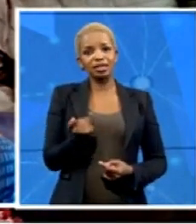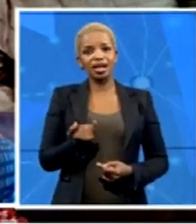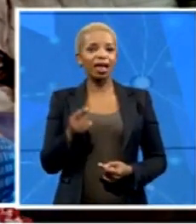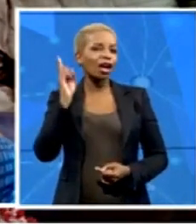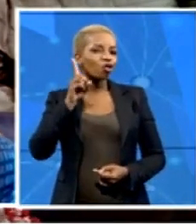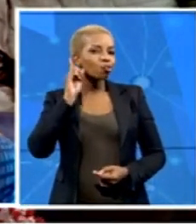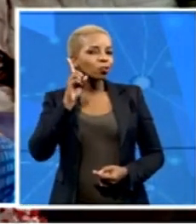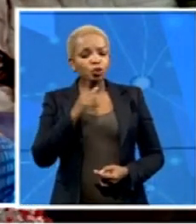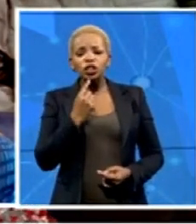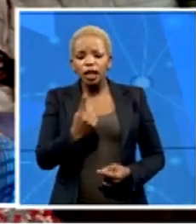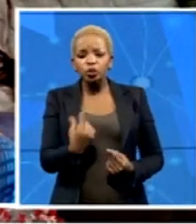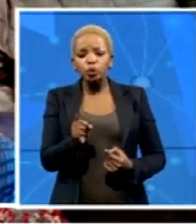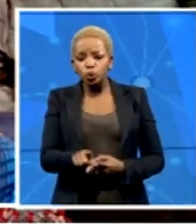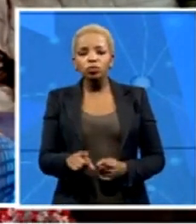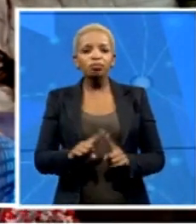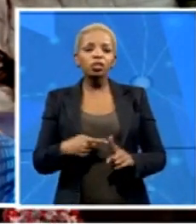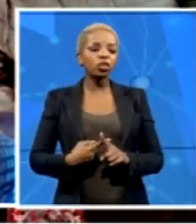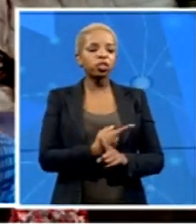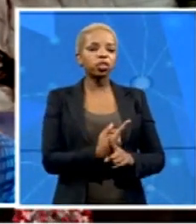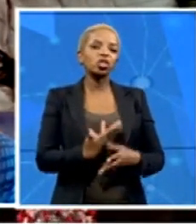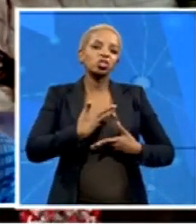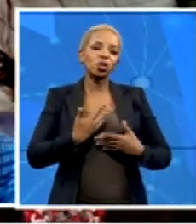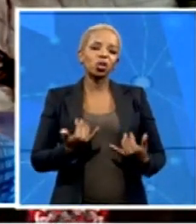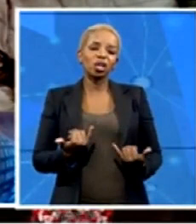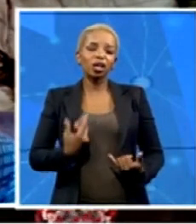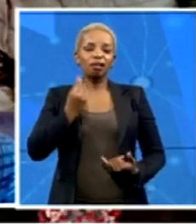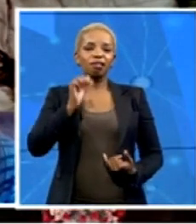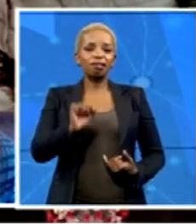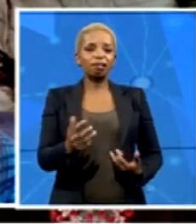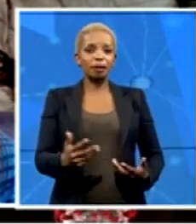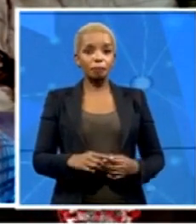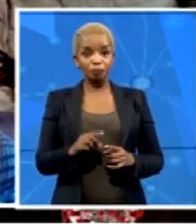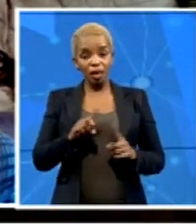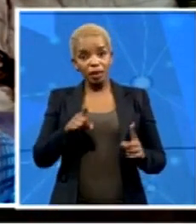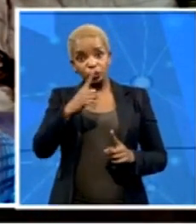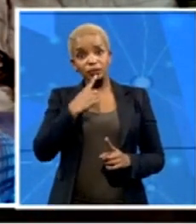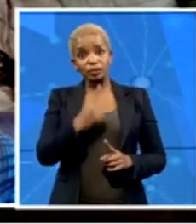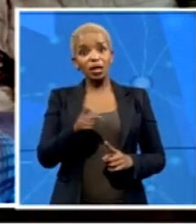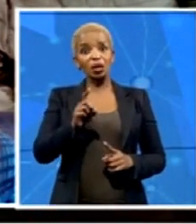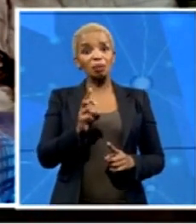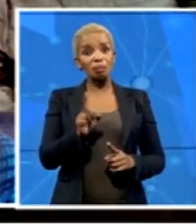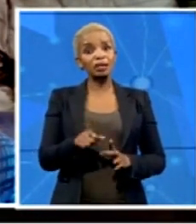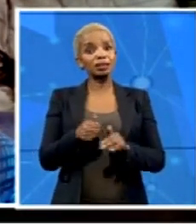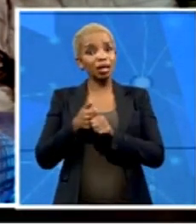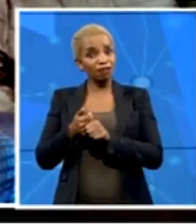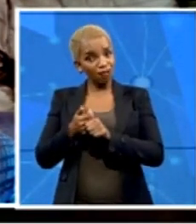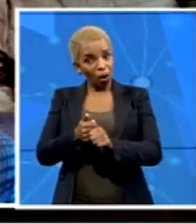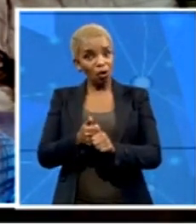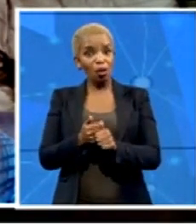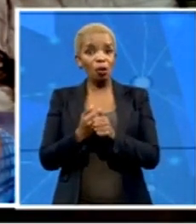have to follow these strict hygiene protocols, which means using masks and sanitizers. How's that fit in